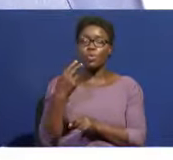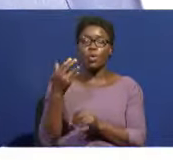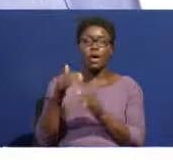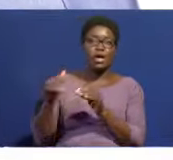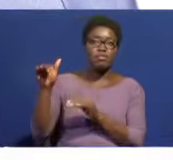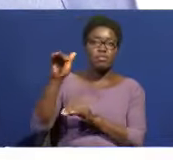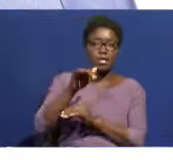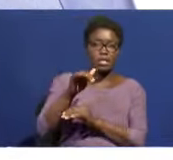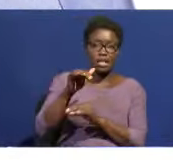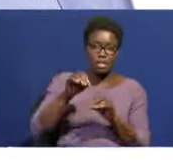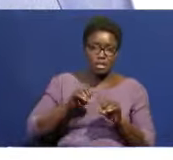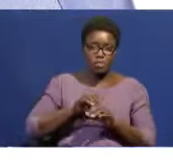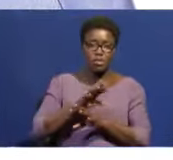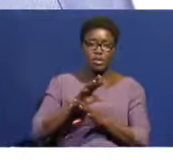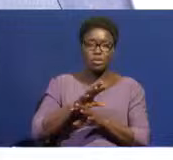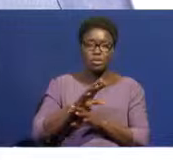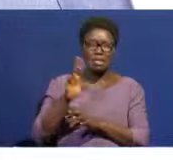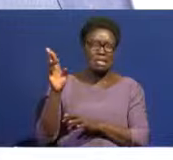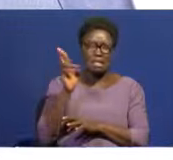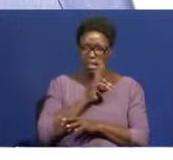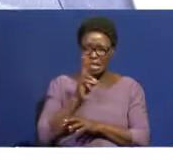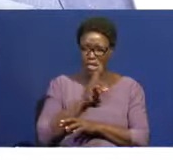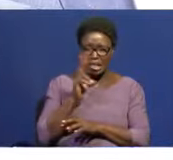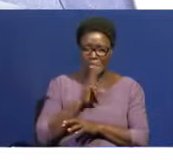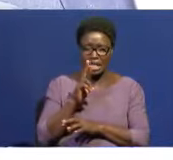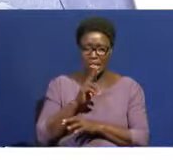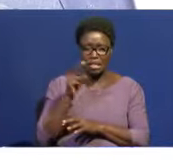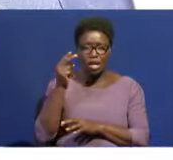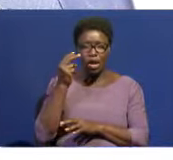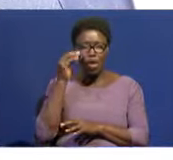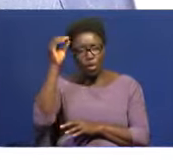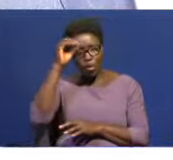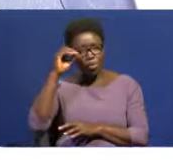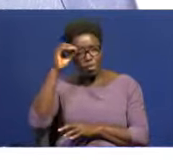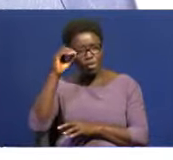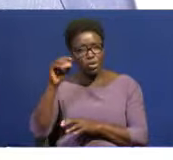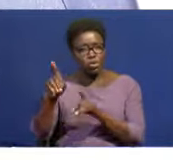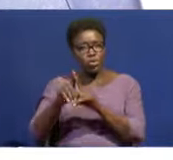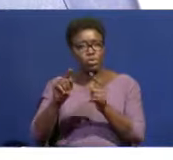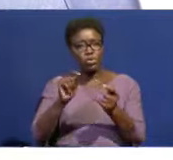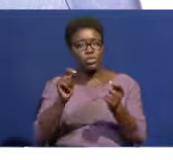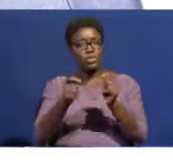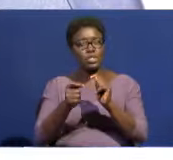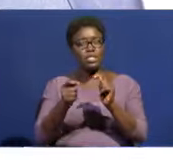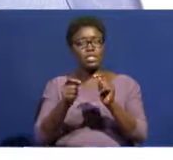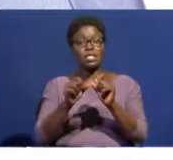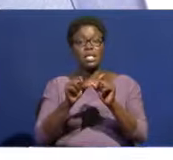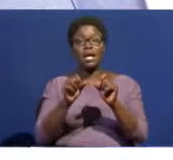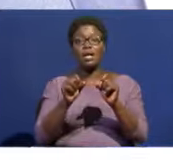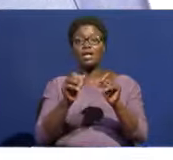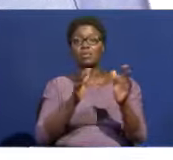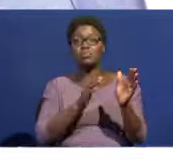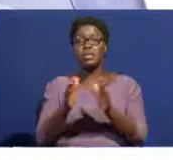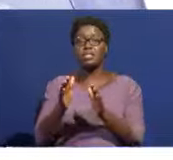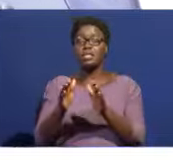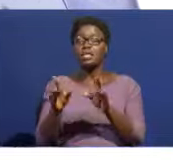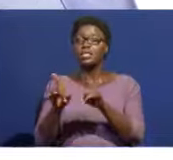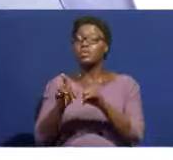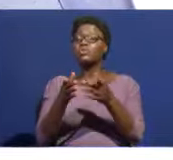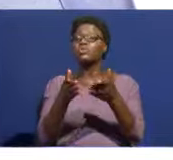advance those extremist views are also changing their strategies. They also have